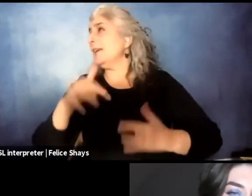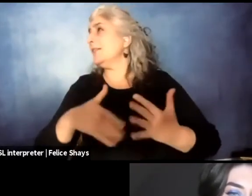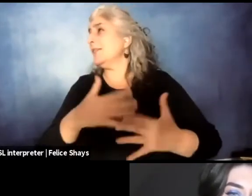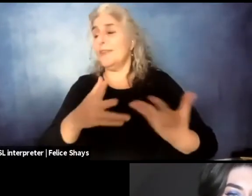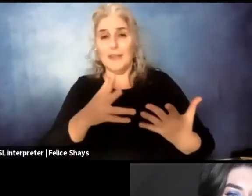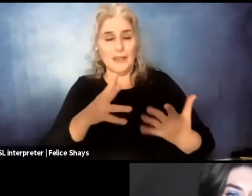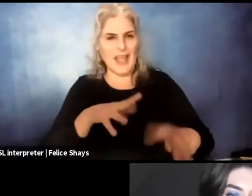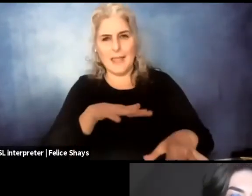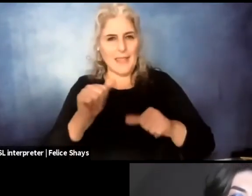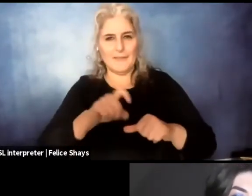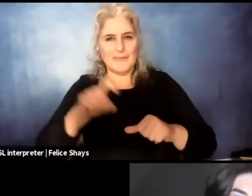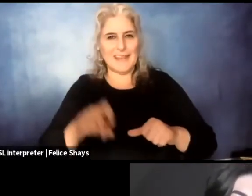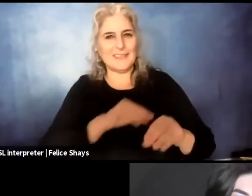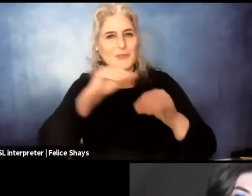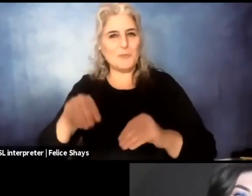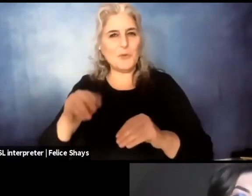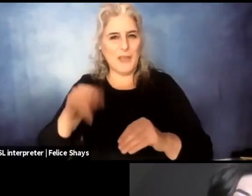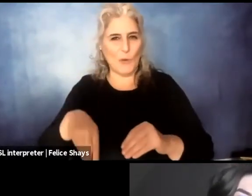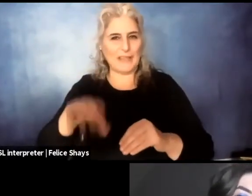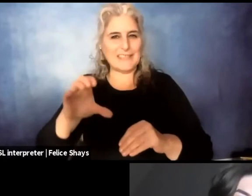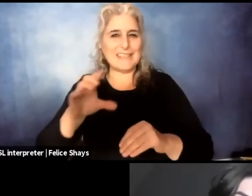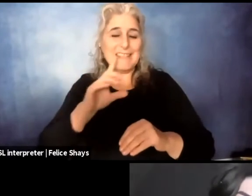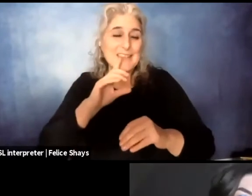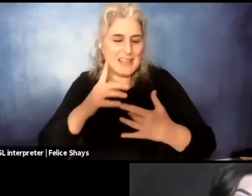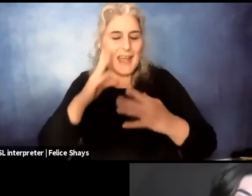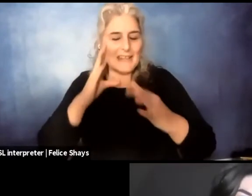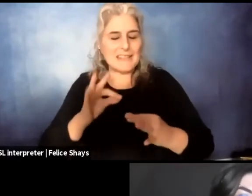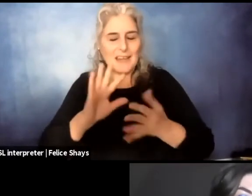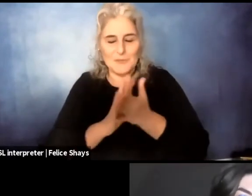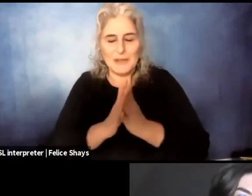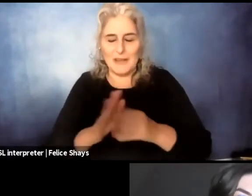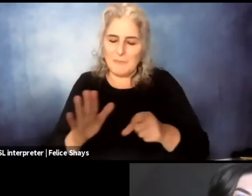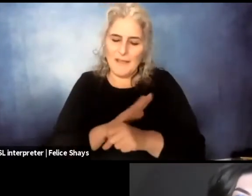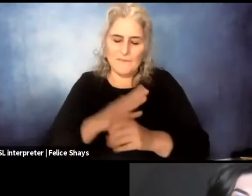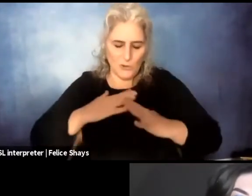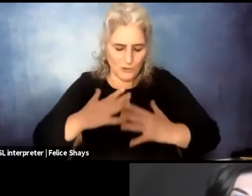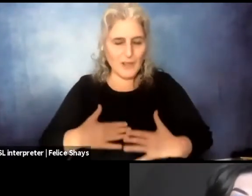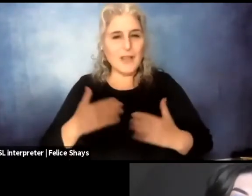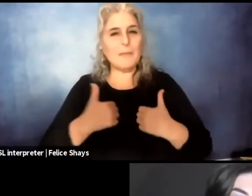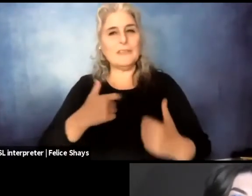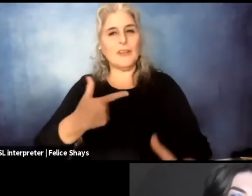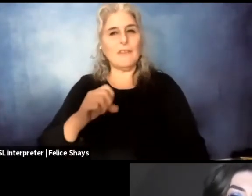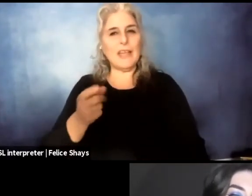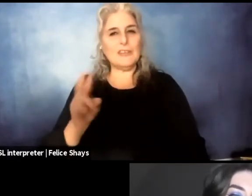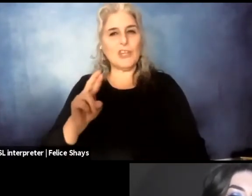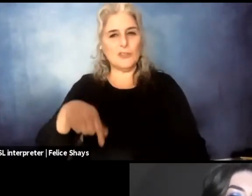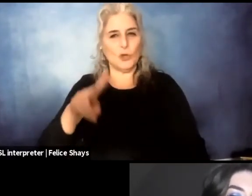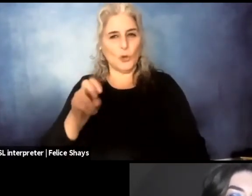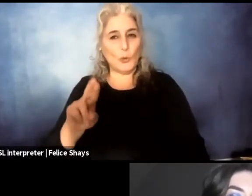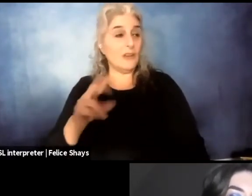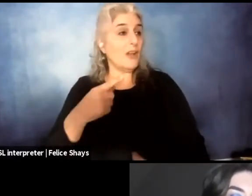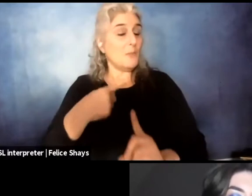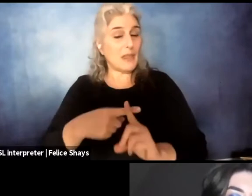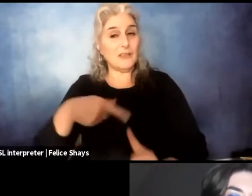I could be my full self, specifically as a queer, specifically as a genderqueer person. And at